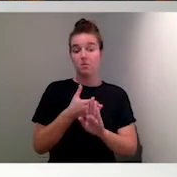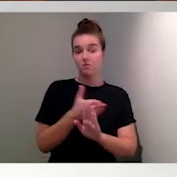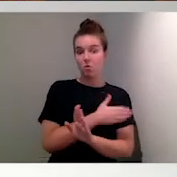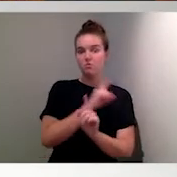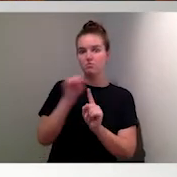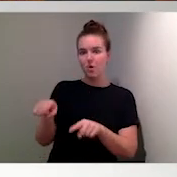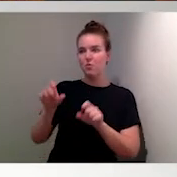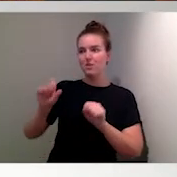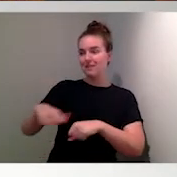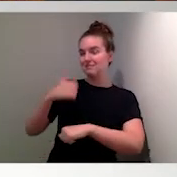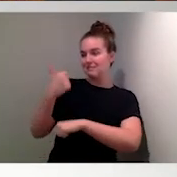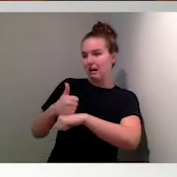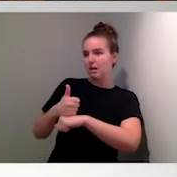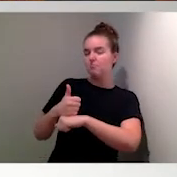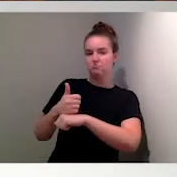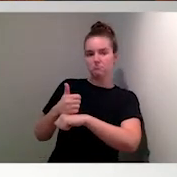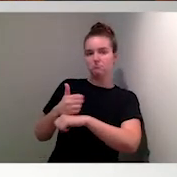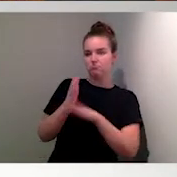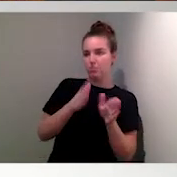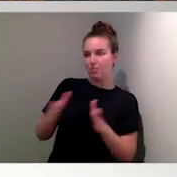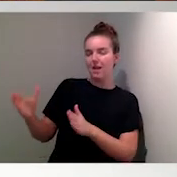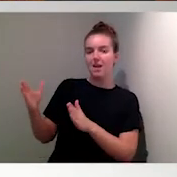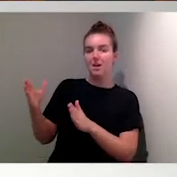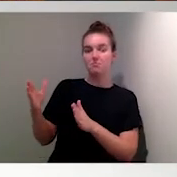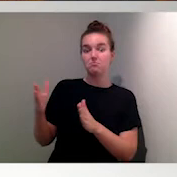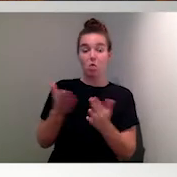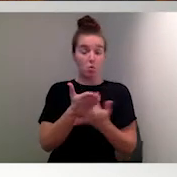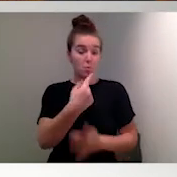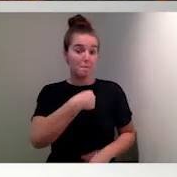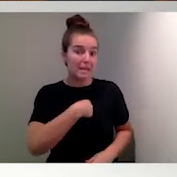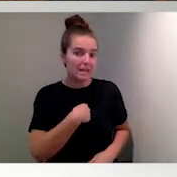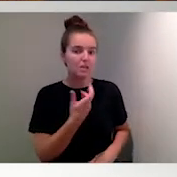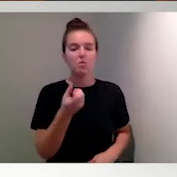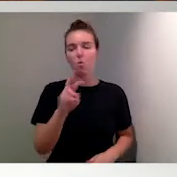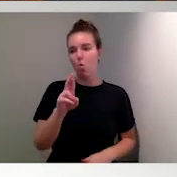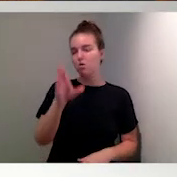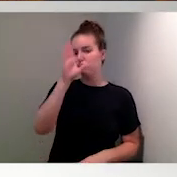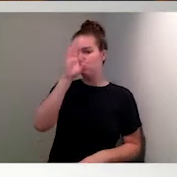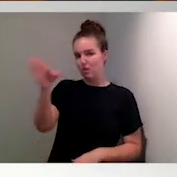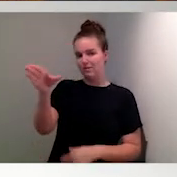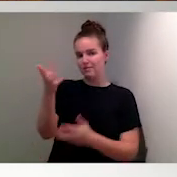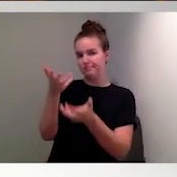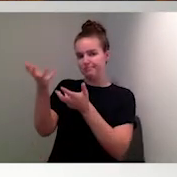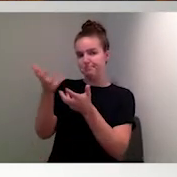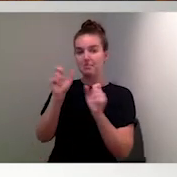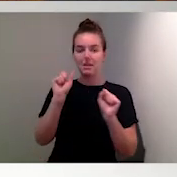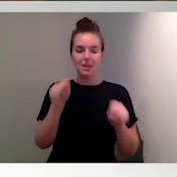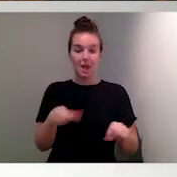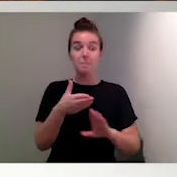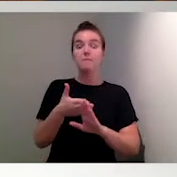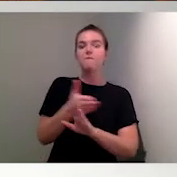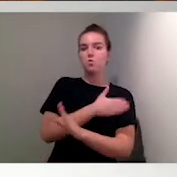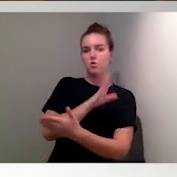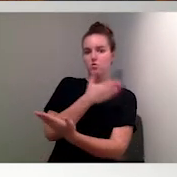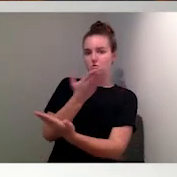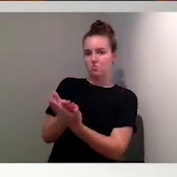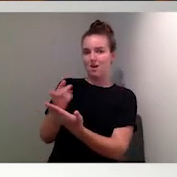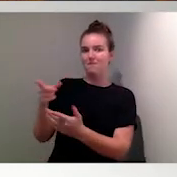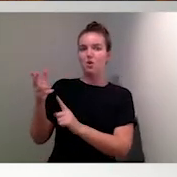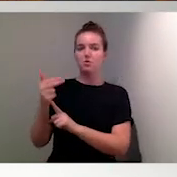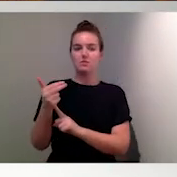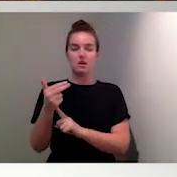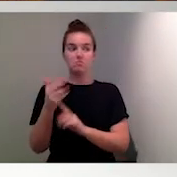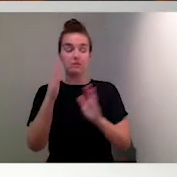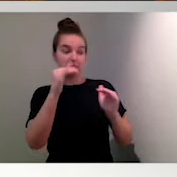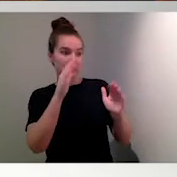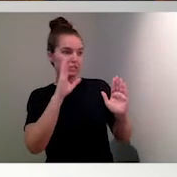end up booking direct, you can do it directly through them prior to your arrival so that they're expecting you when you get there. So there's a